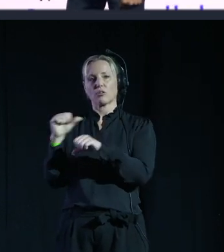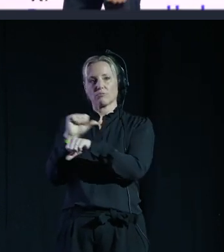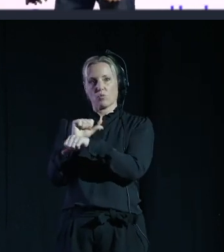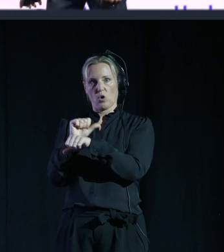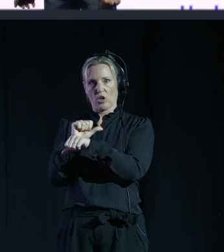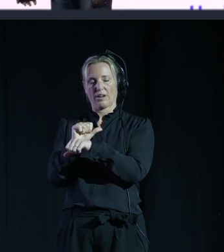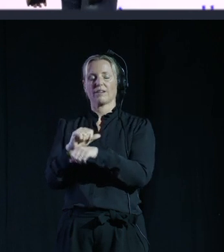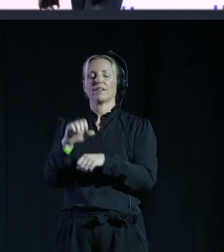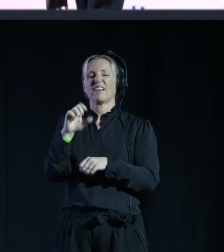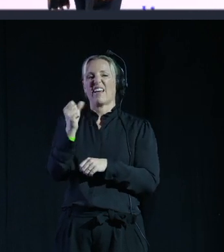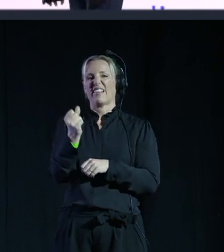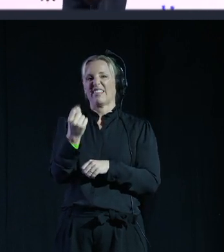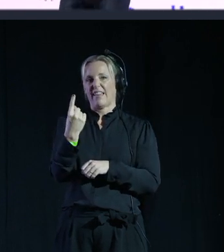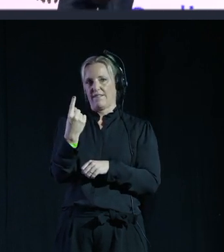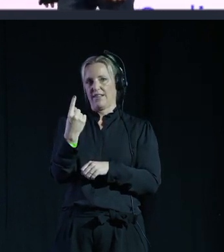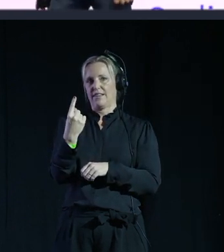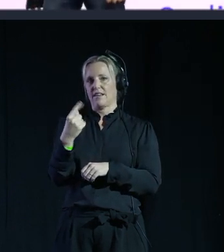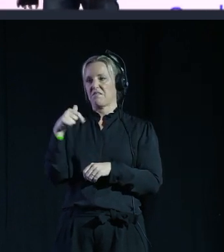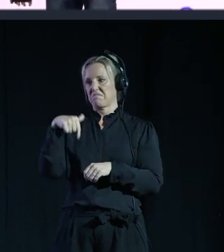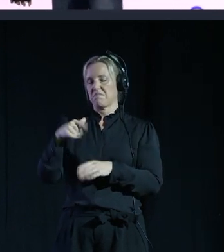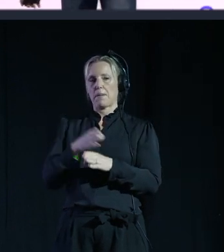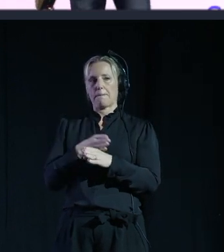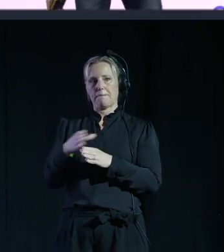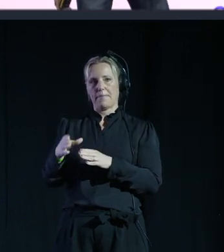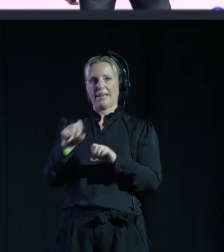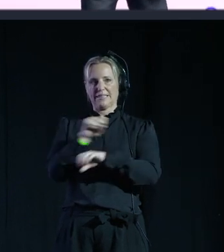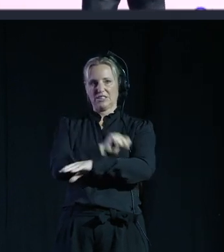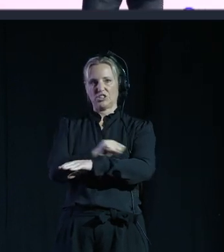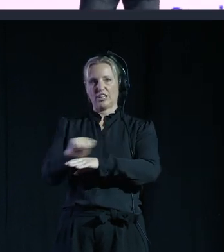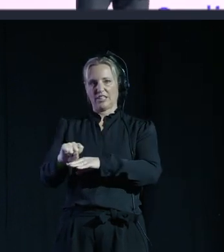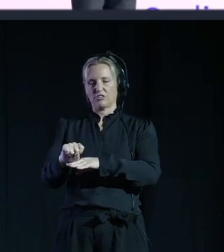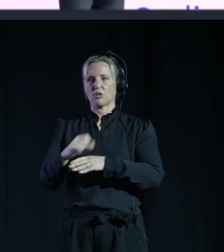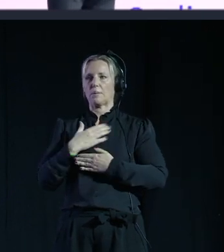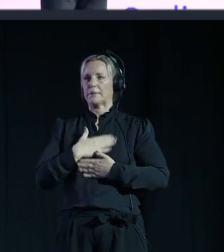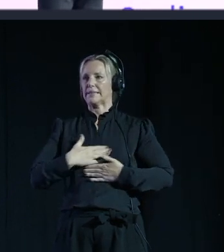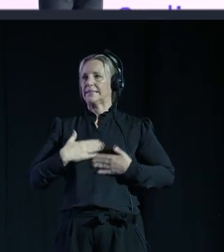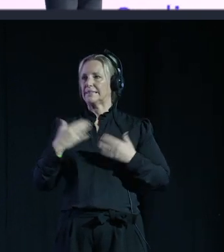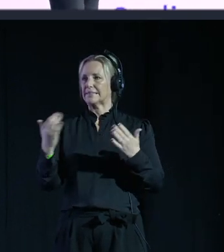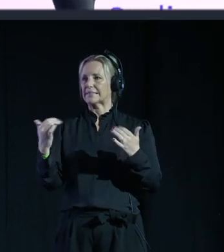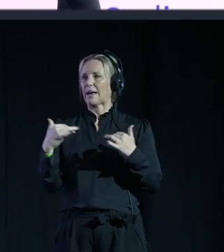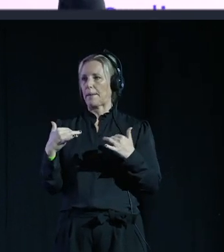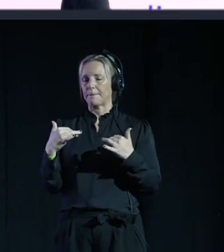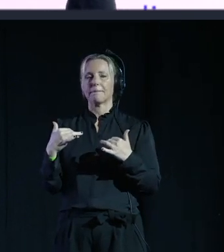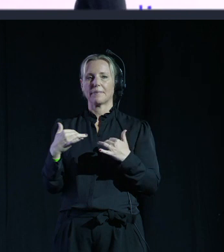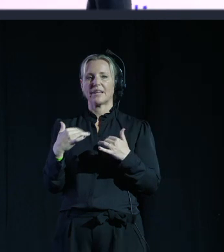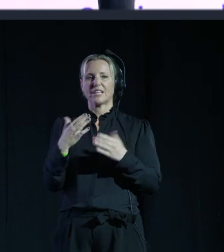the main stage. So please take a look, share your feedback. We'd love to hear more about it.